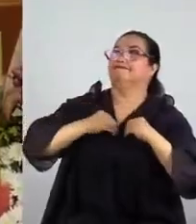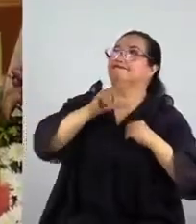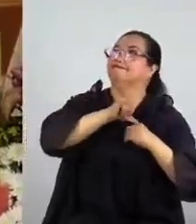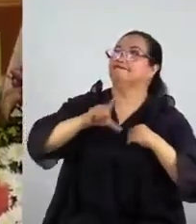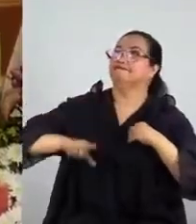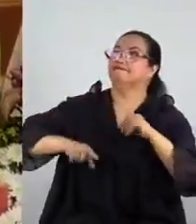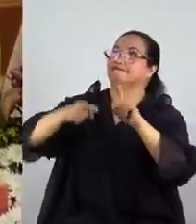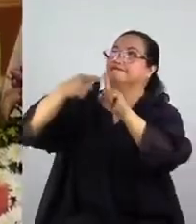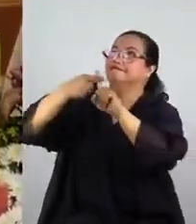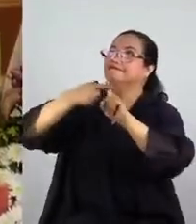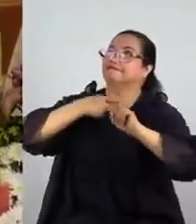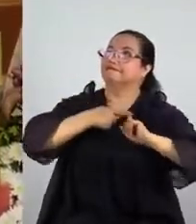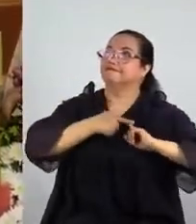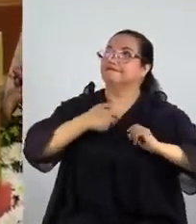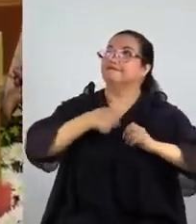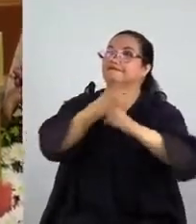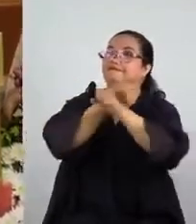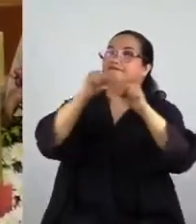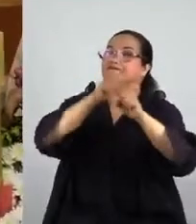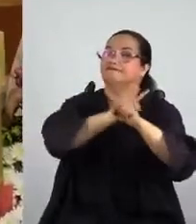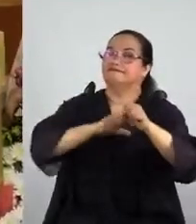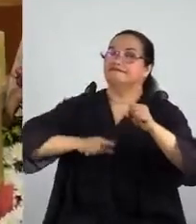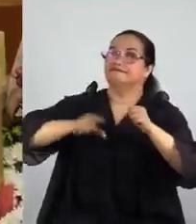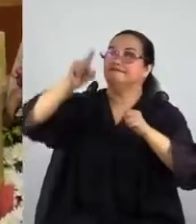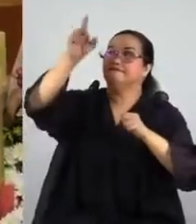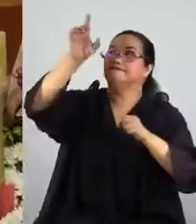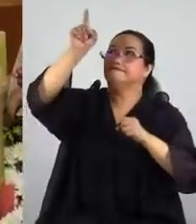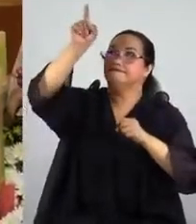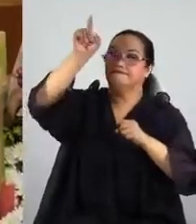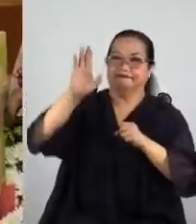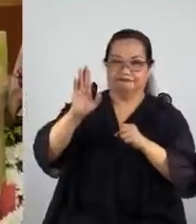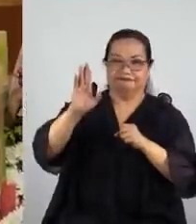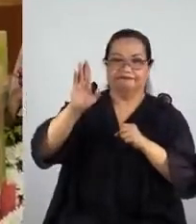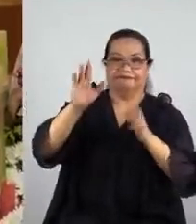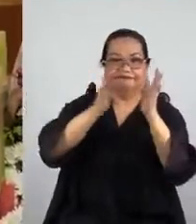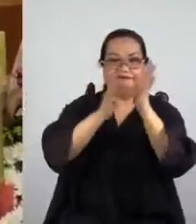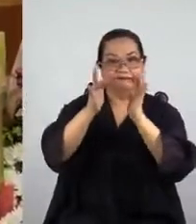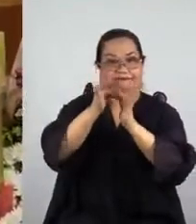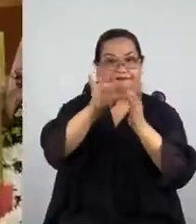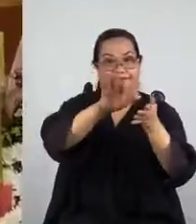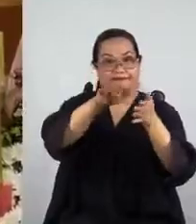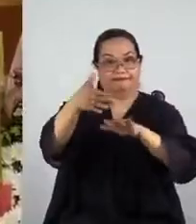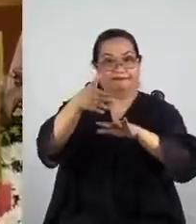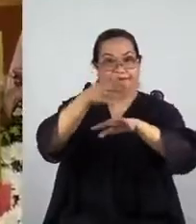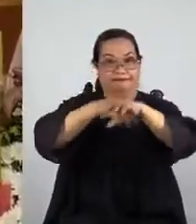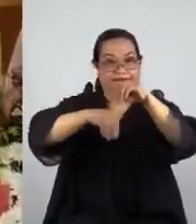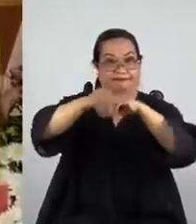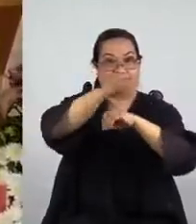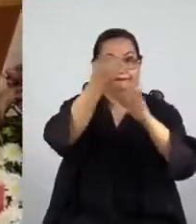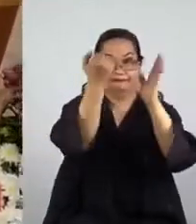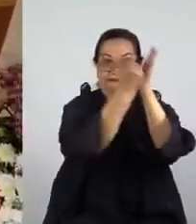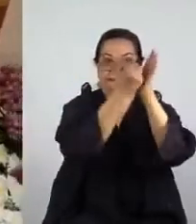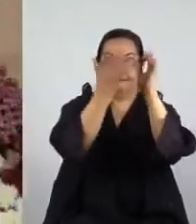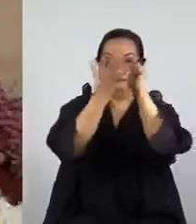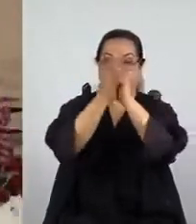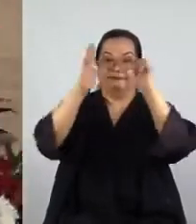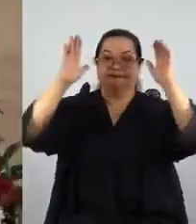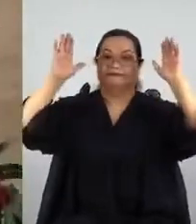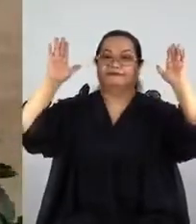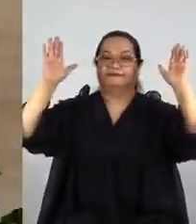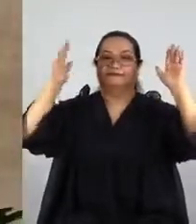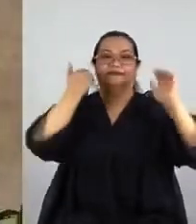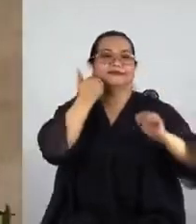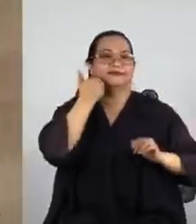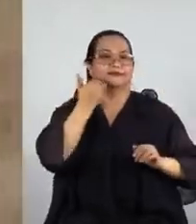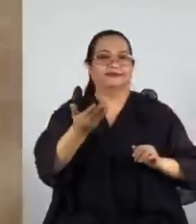Jesus Christ as our Savior. He died on the cross for our sin. He paid the penalty for our sin.